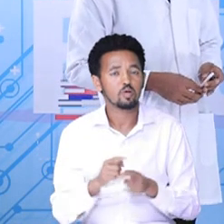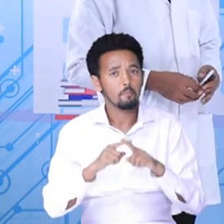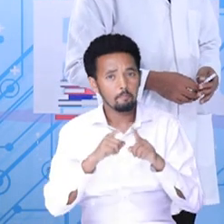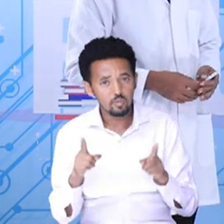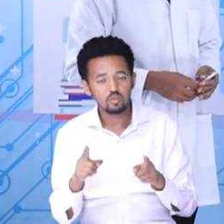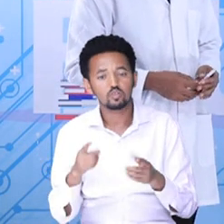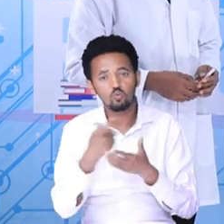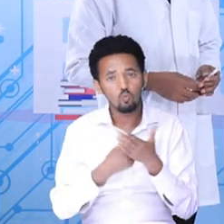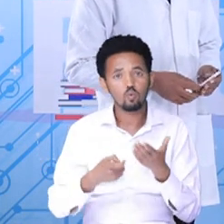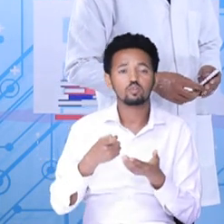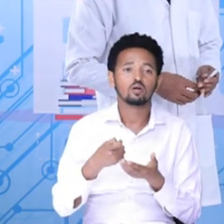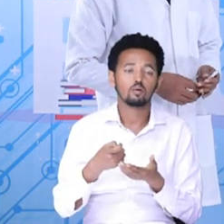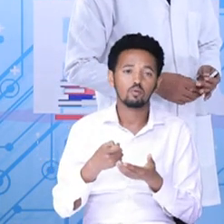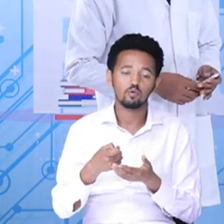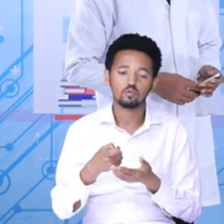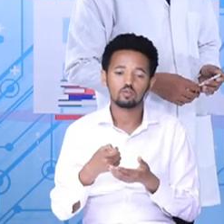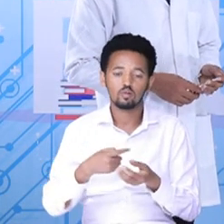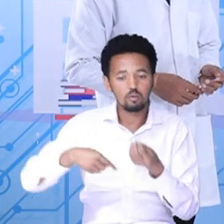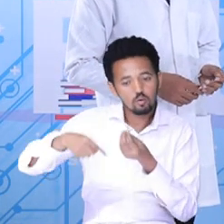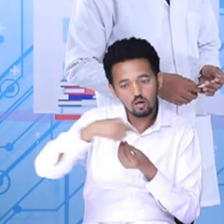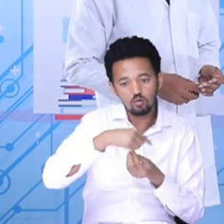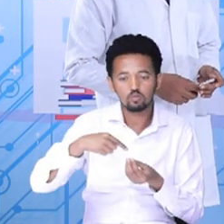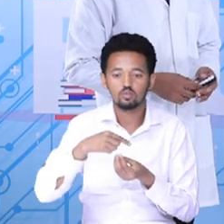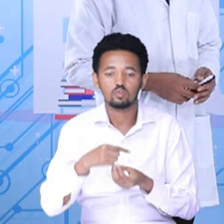But what about the urban settlements?